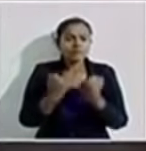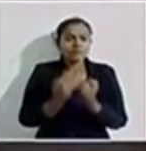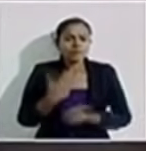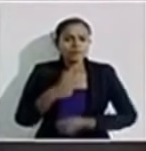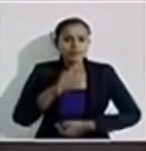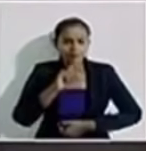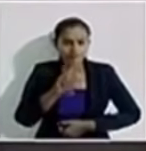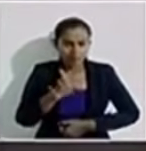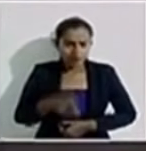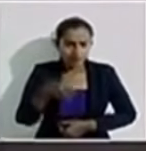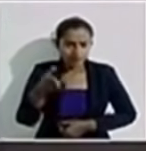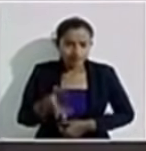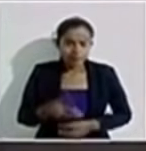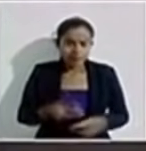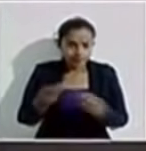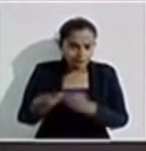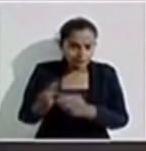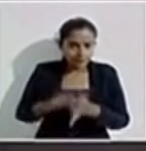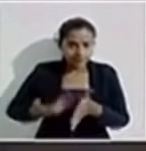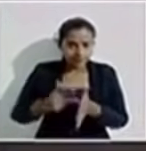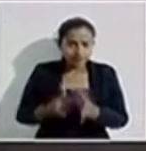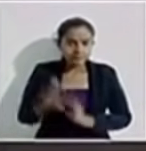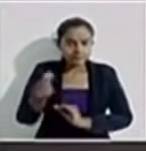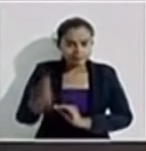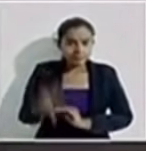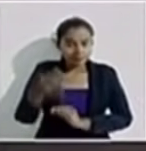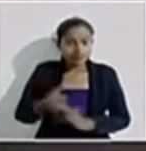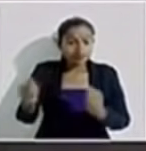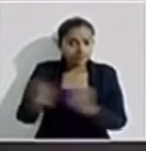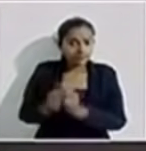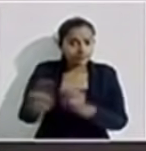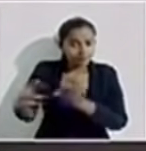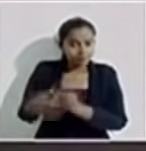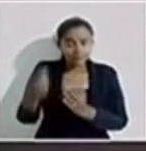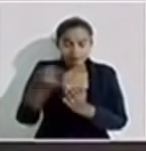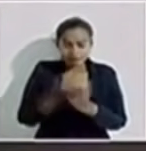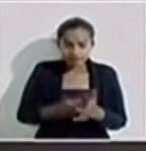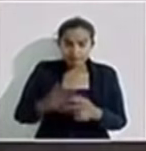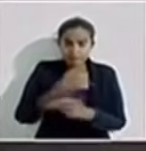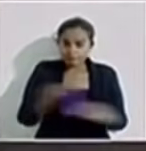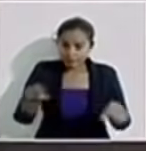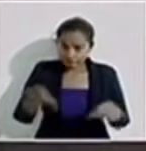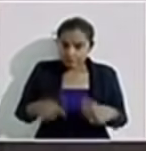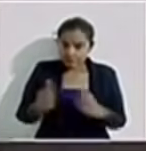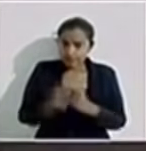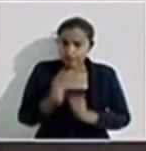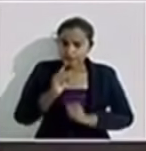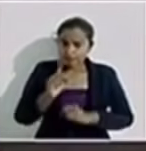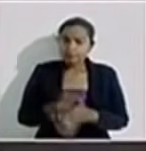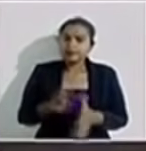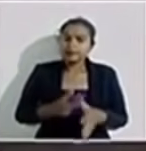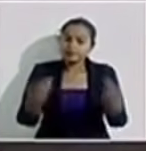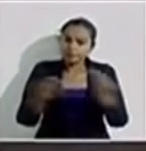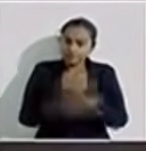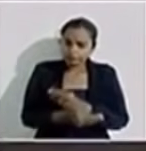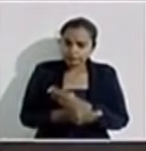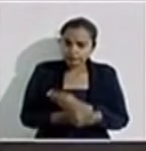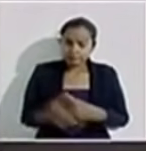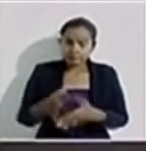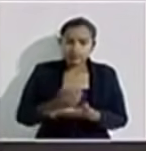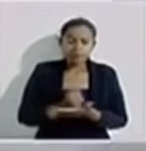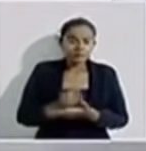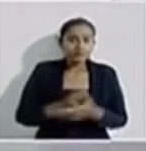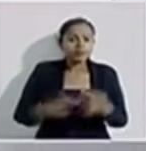project, it will work within the legal framework in accordance with the agreement to reach a collective solution.